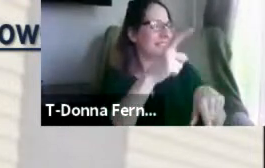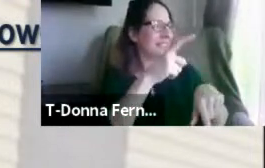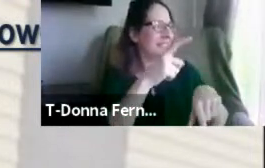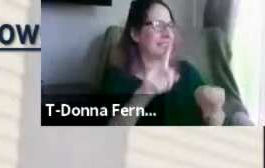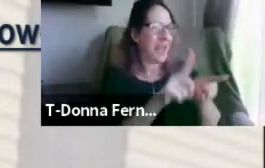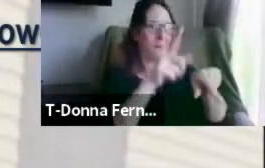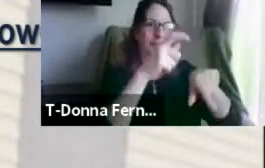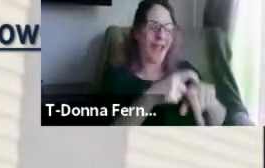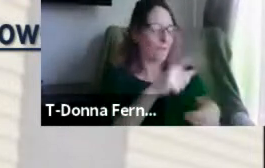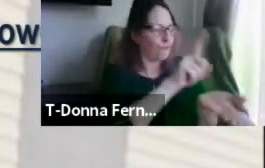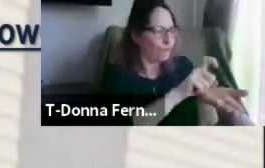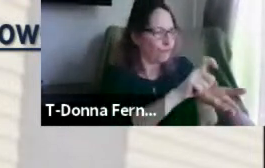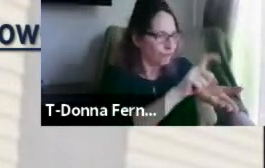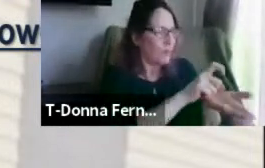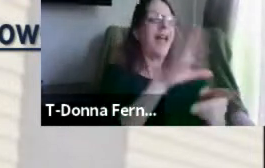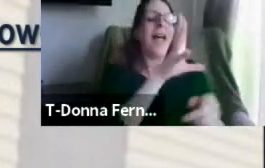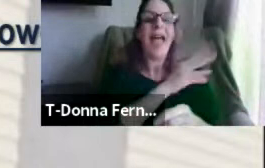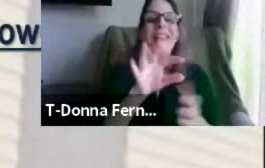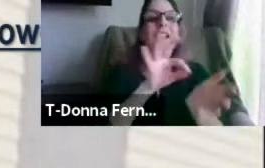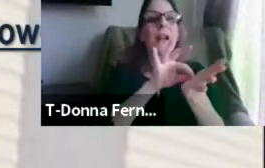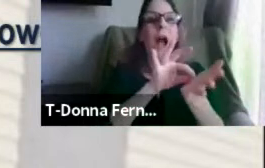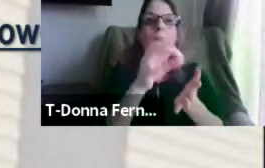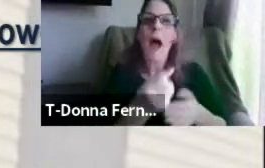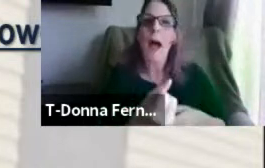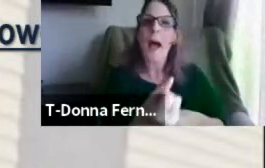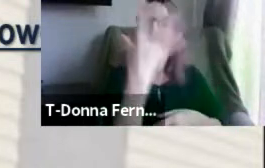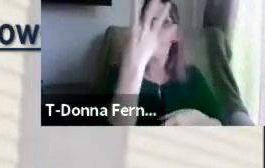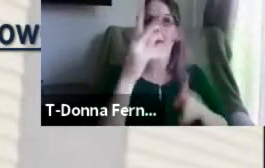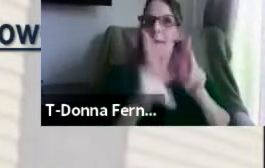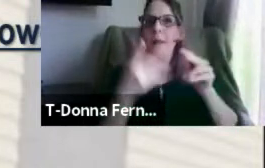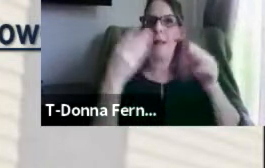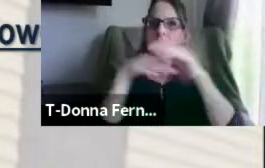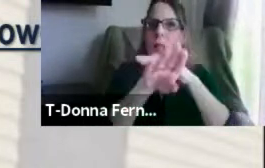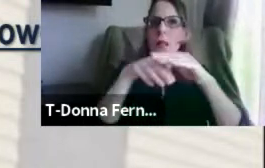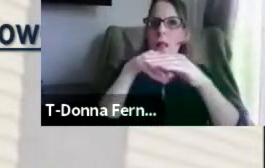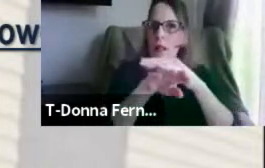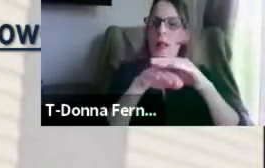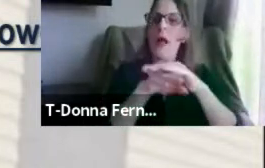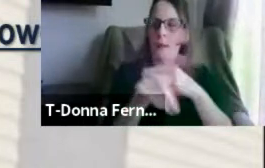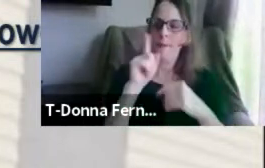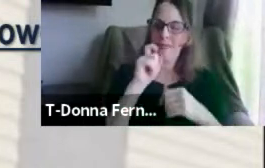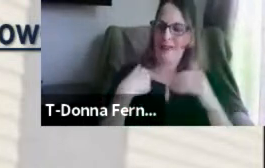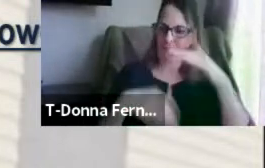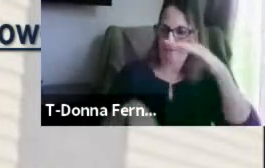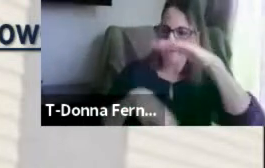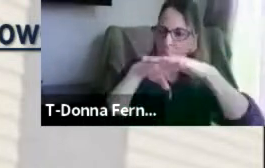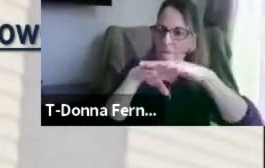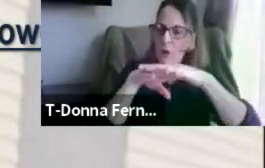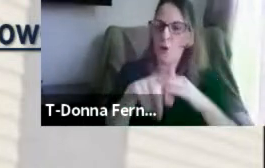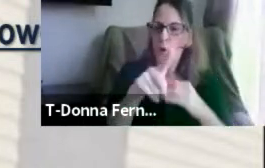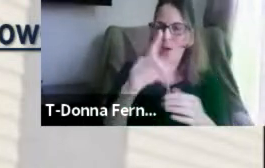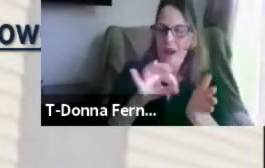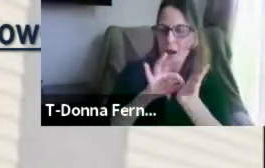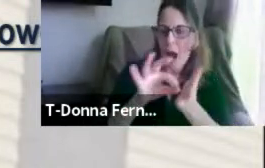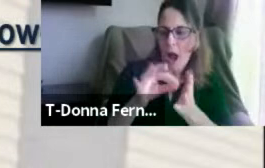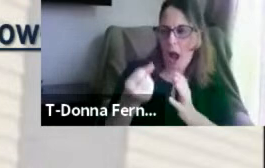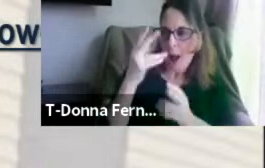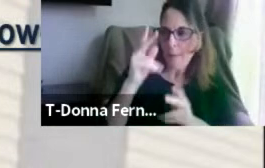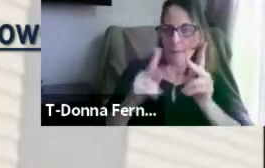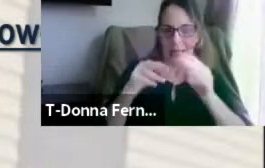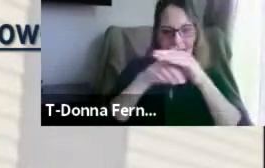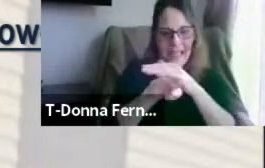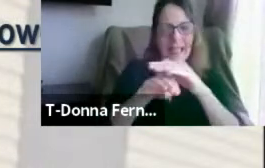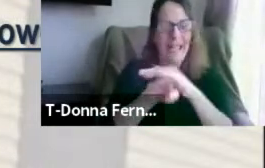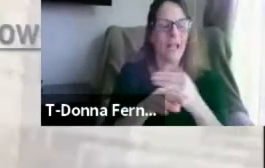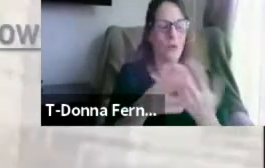heads. Obviously, like I said, our capacity is going to be limited. That's going to let you know how many people are in your facility at